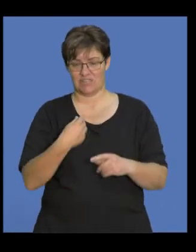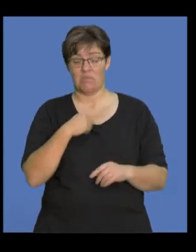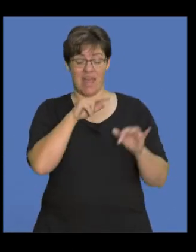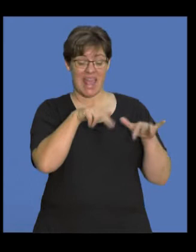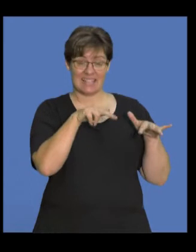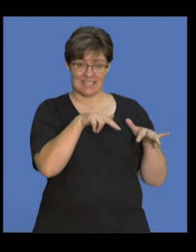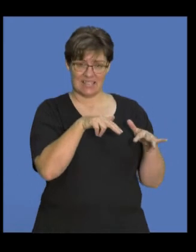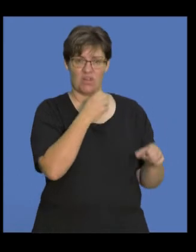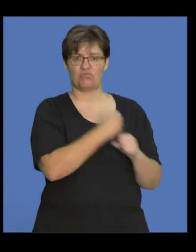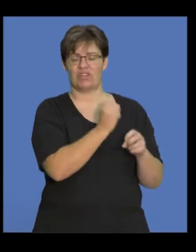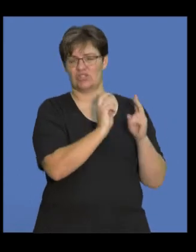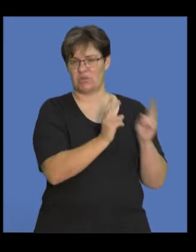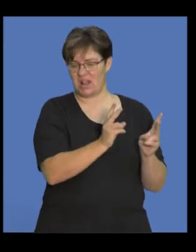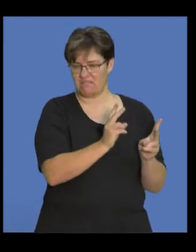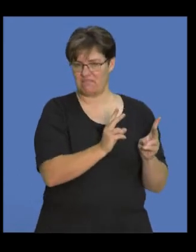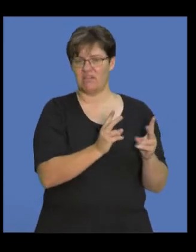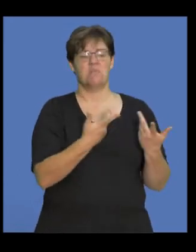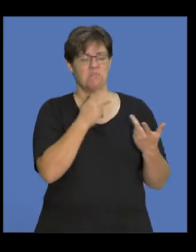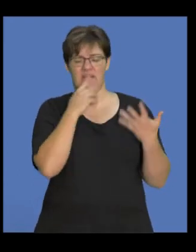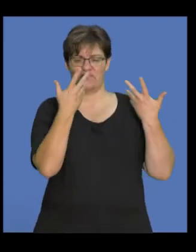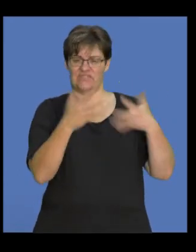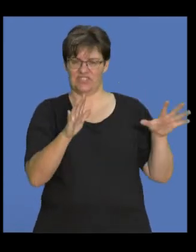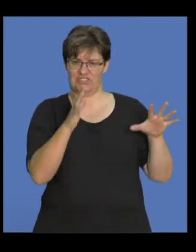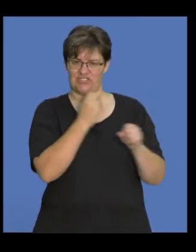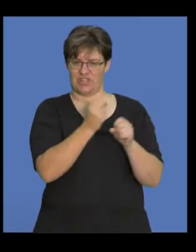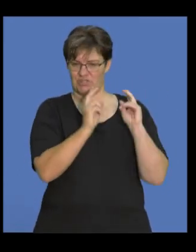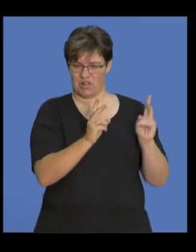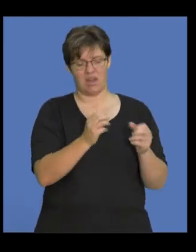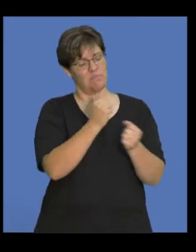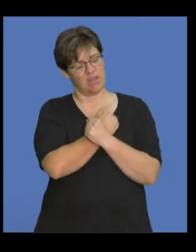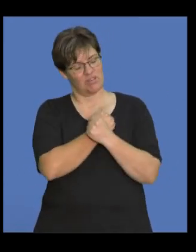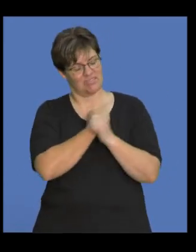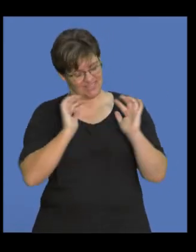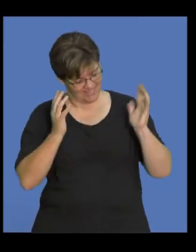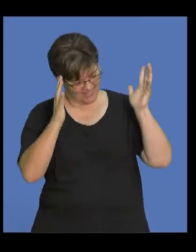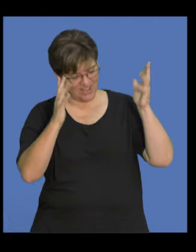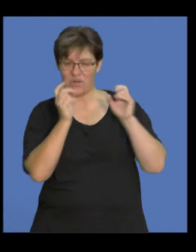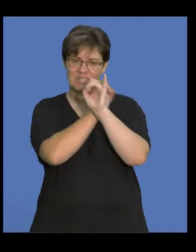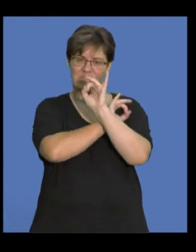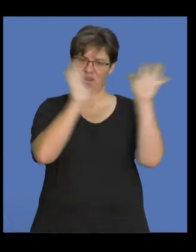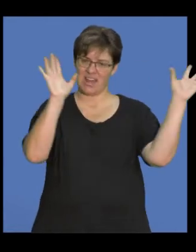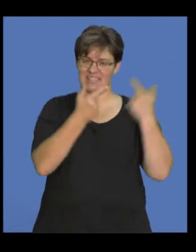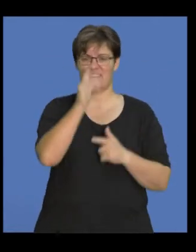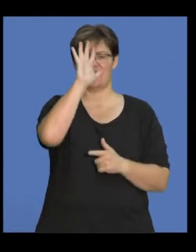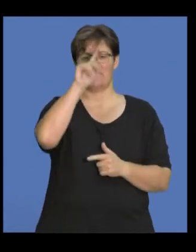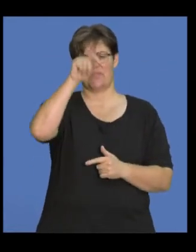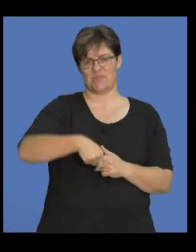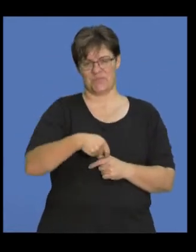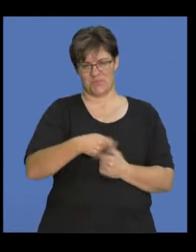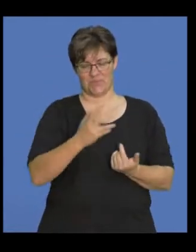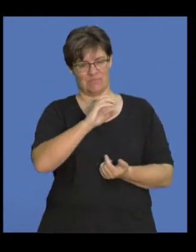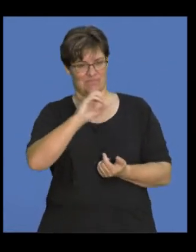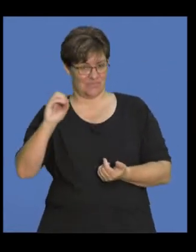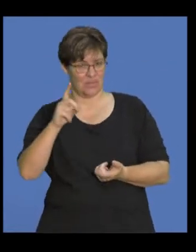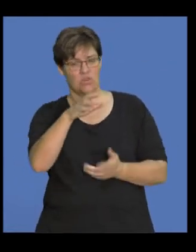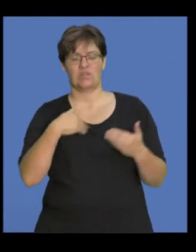remember, at 18, he's in grade 12, he's finishing off grade 12, and the parents say, hey, let's surprise you with some 5,000